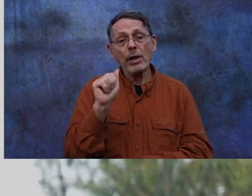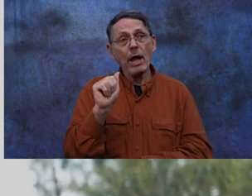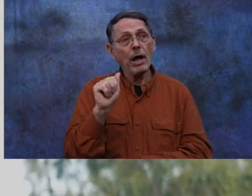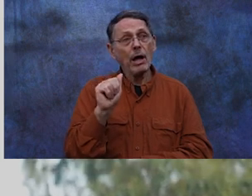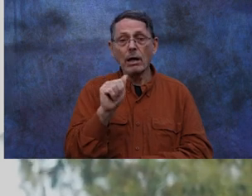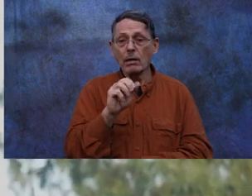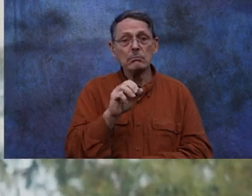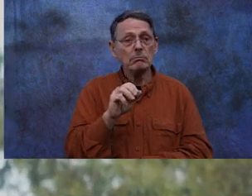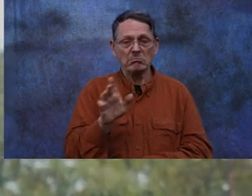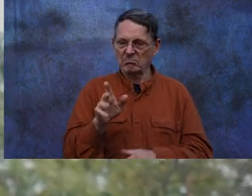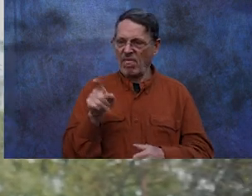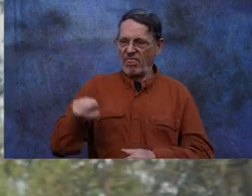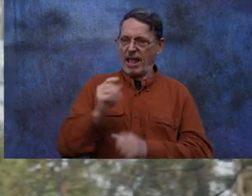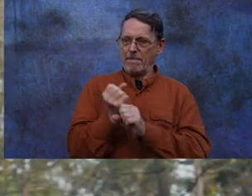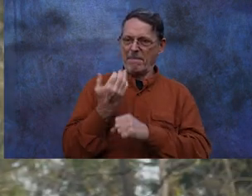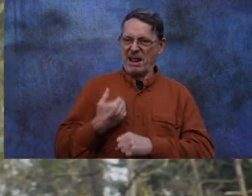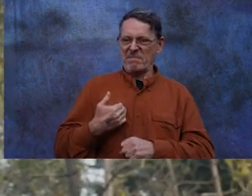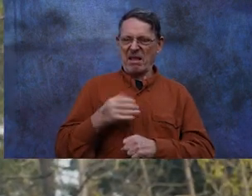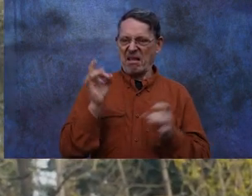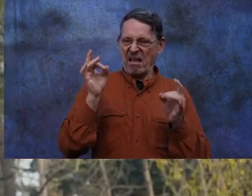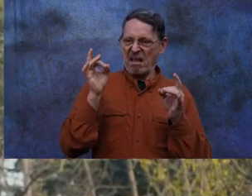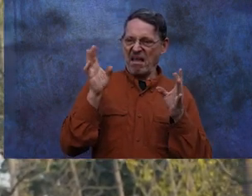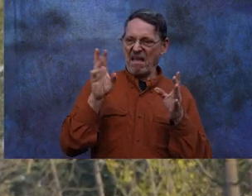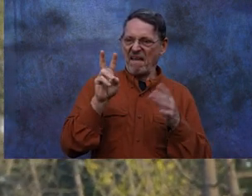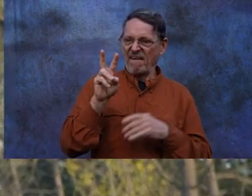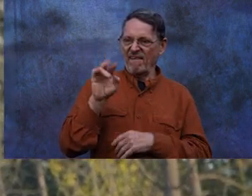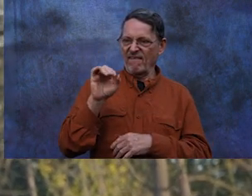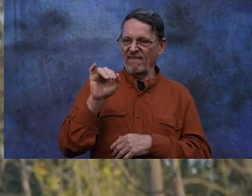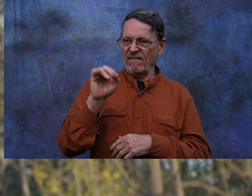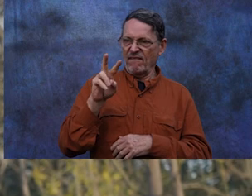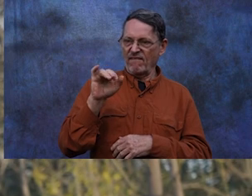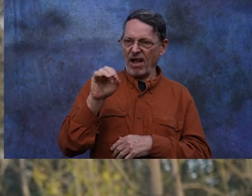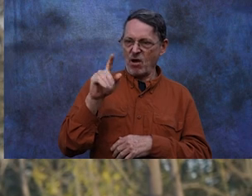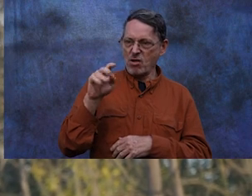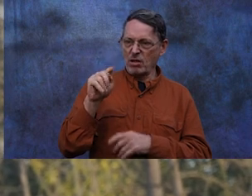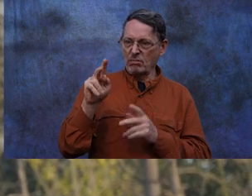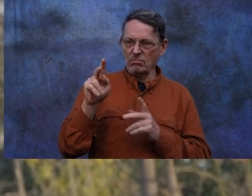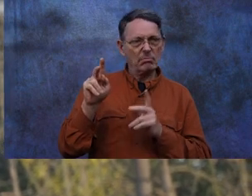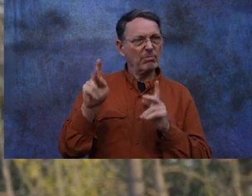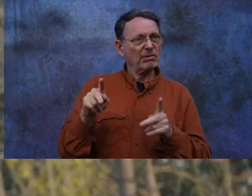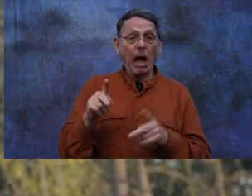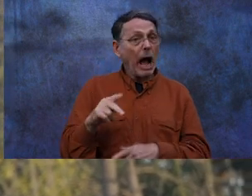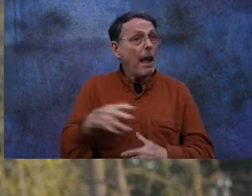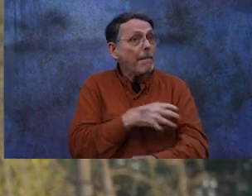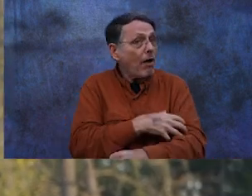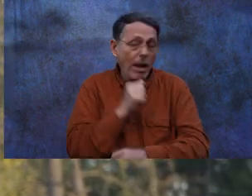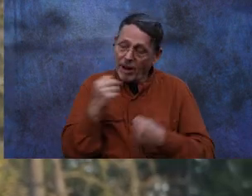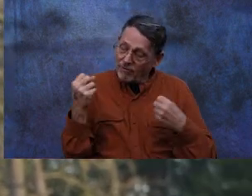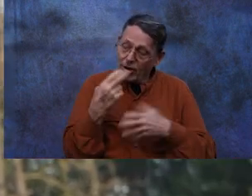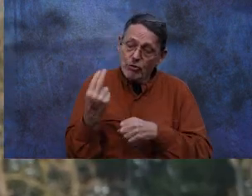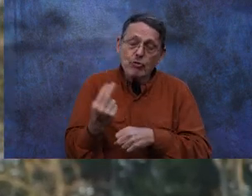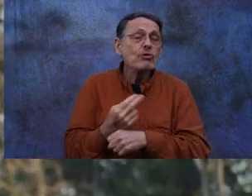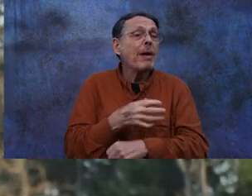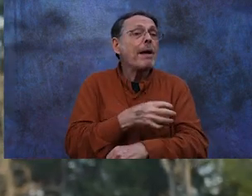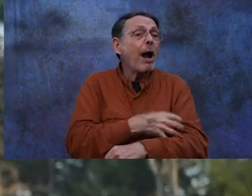They have made me this violent person, and that's because I am powerful, and I'm not afraid to use my power. I am